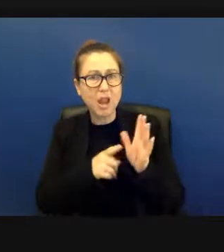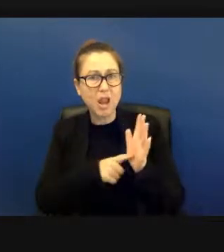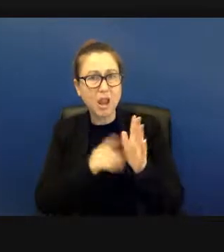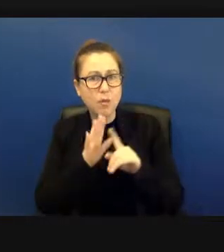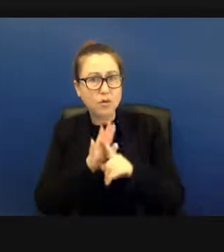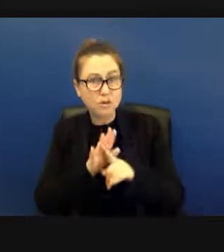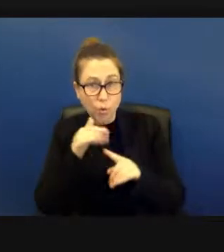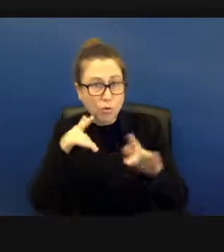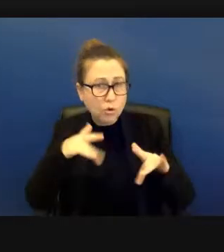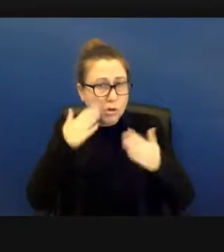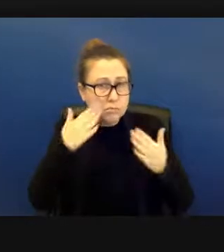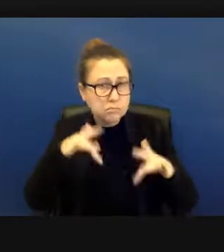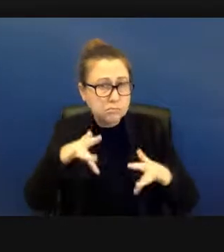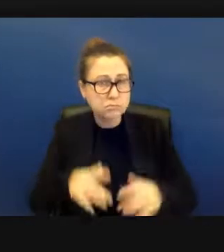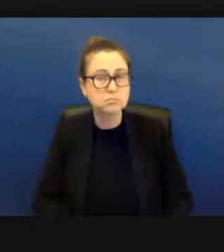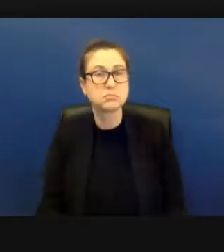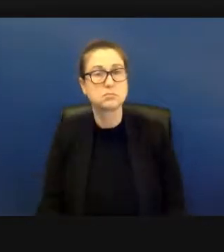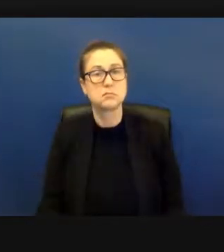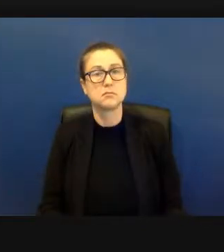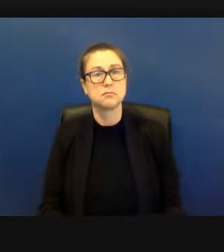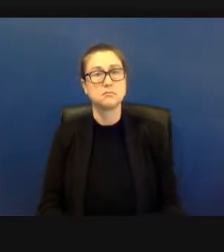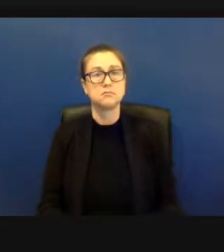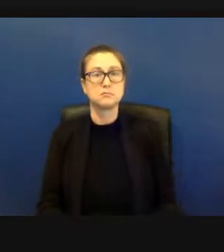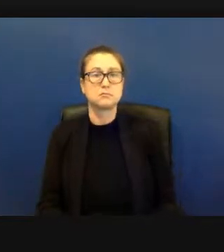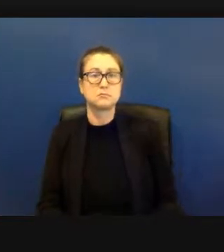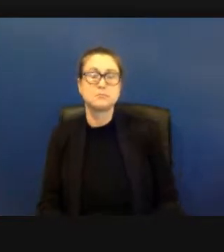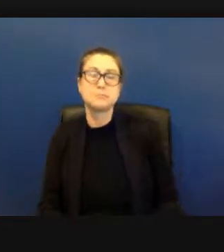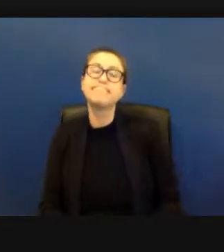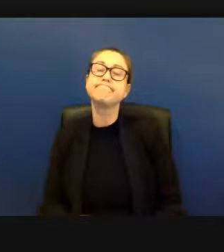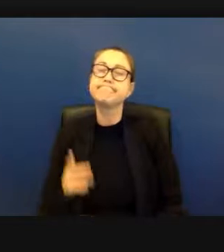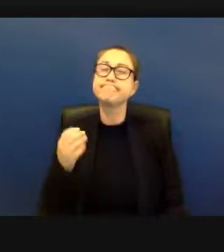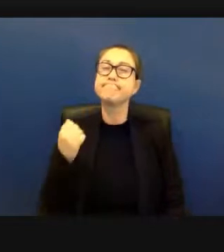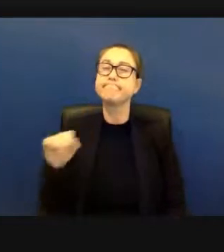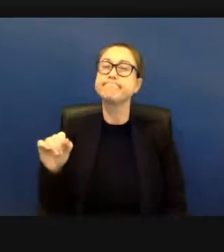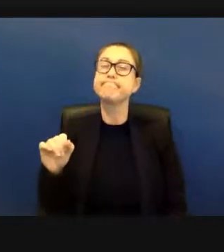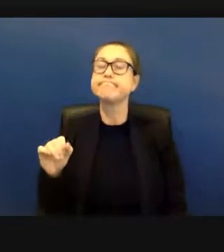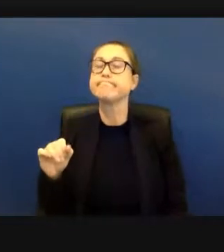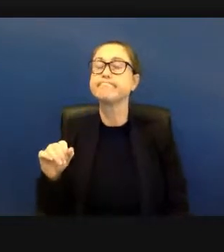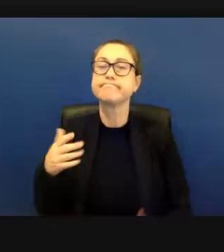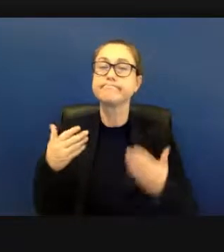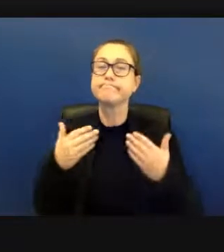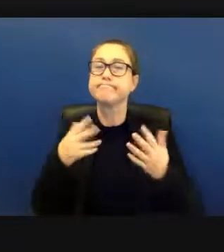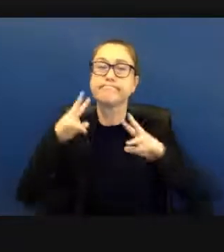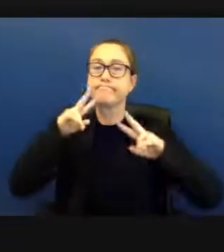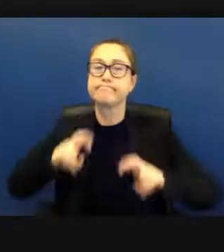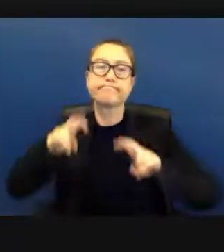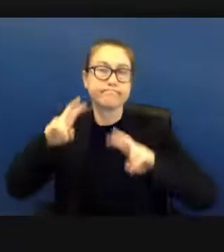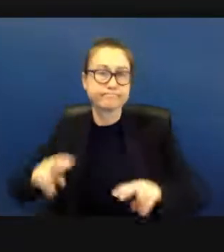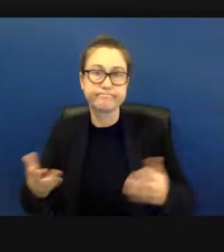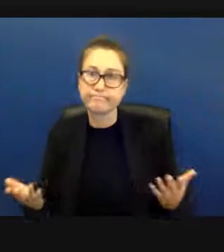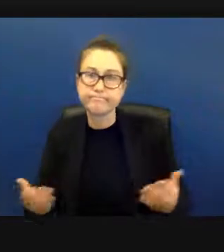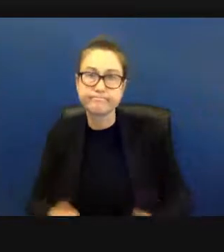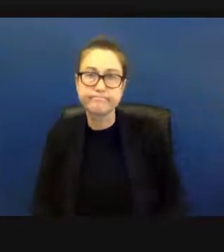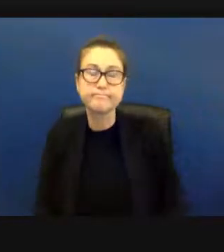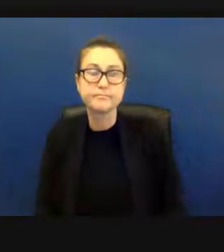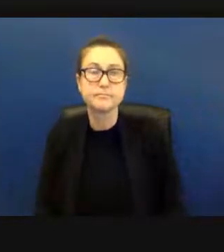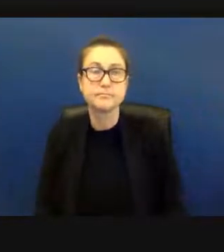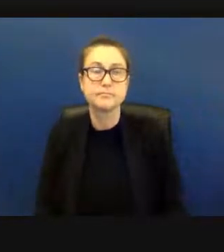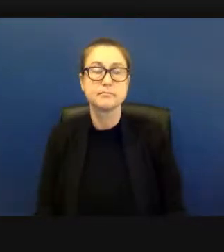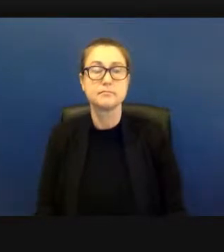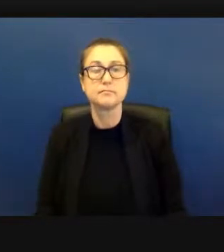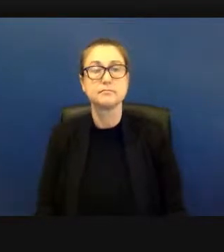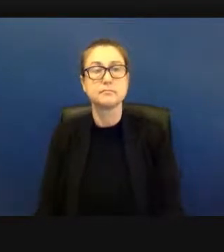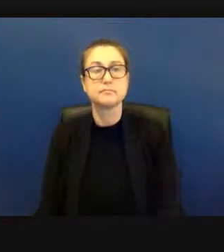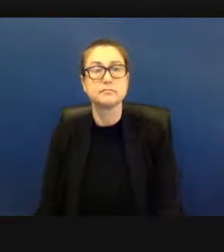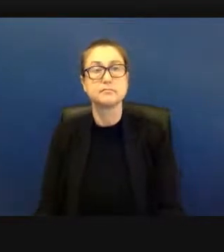find out? So that's still something that we're really trying to find out. So currently, it's sort